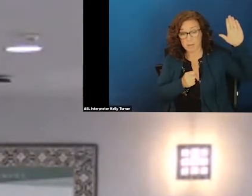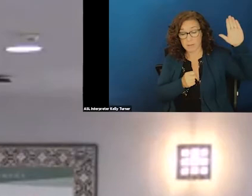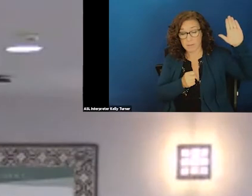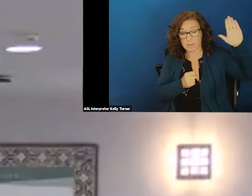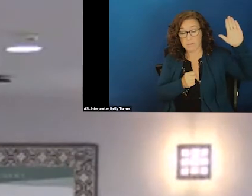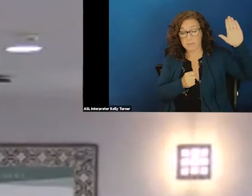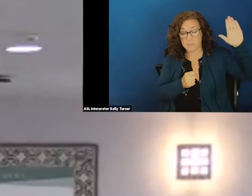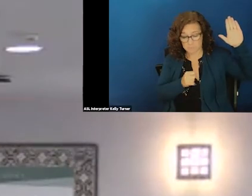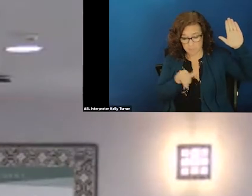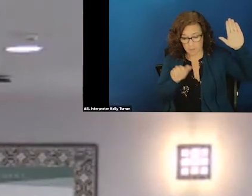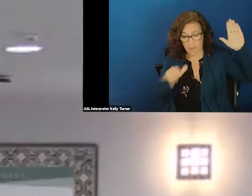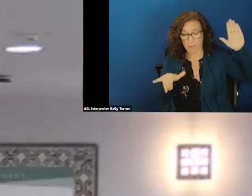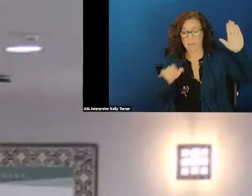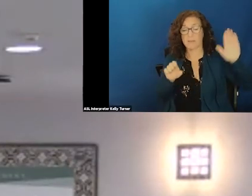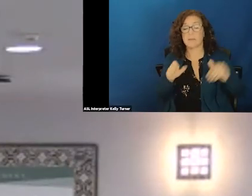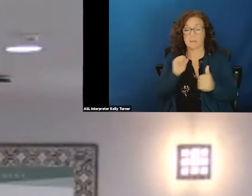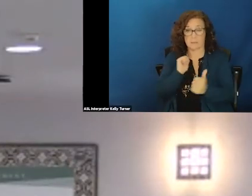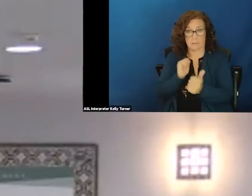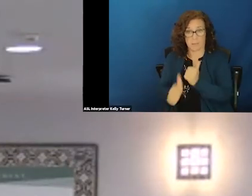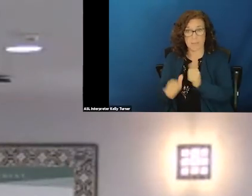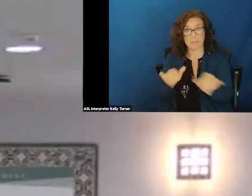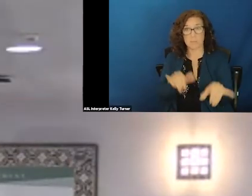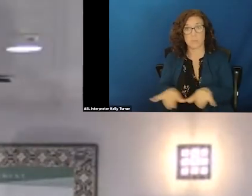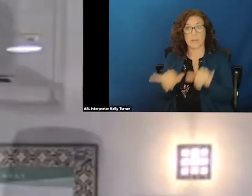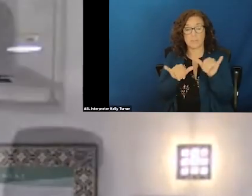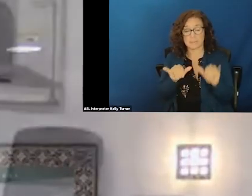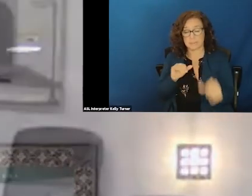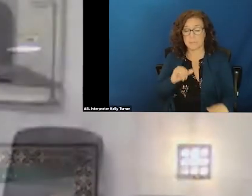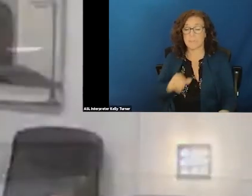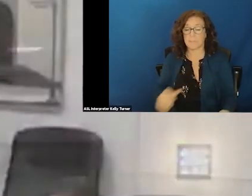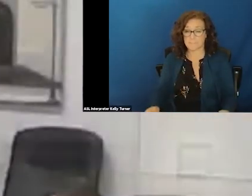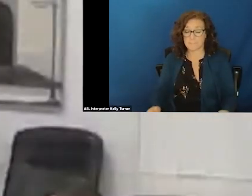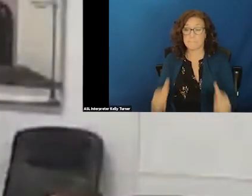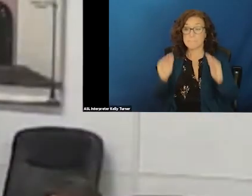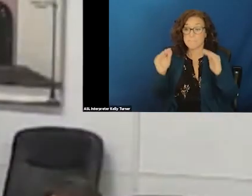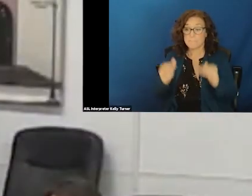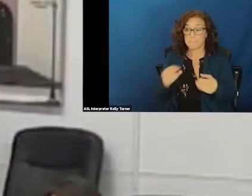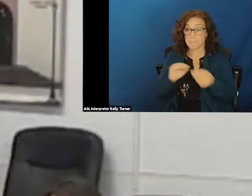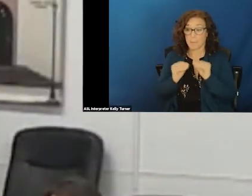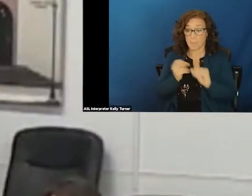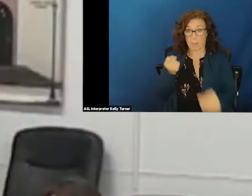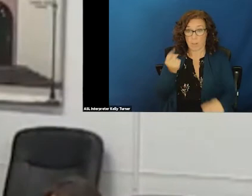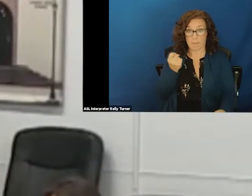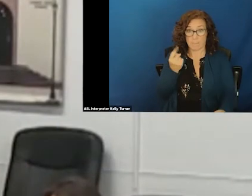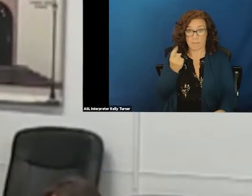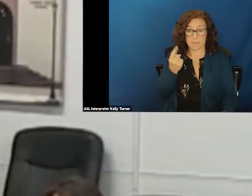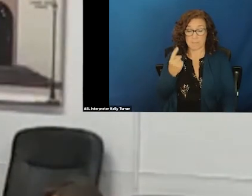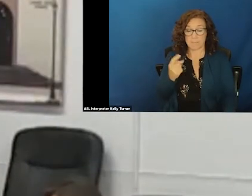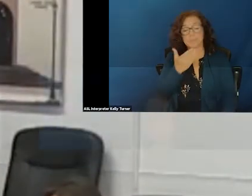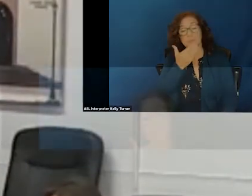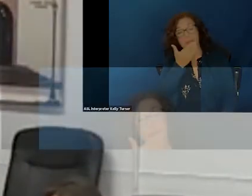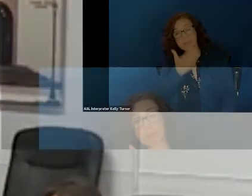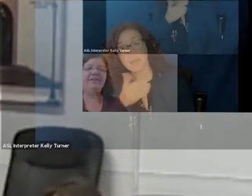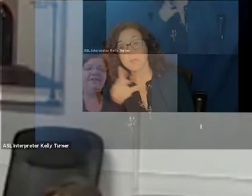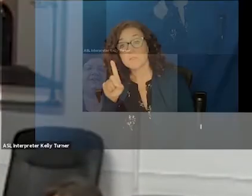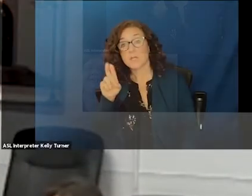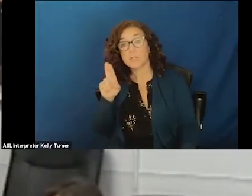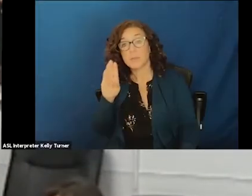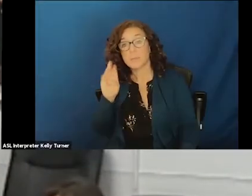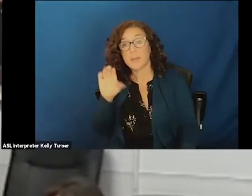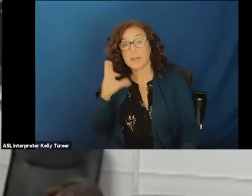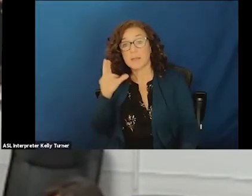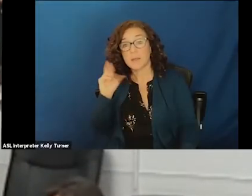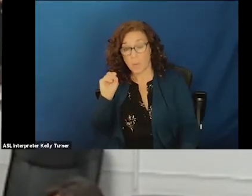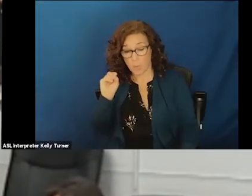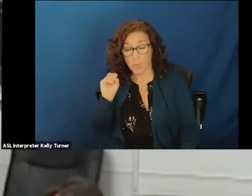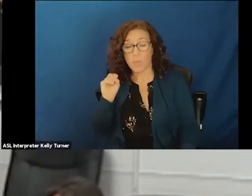number 11, please. All right, thank you very much. And this item is the approval of 3 additional certificated management, the assistant